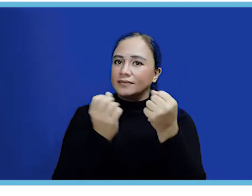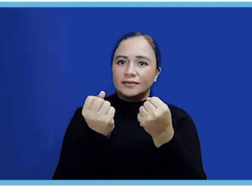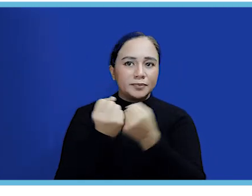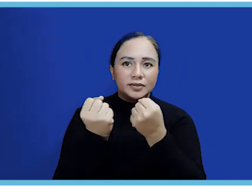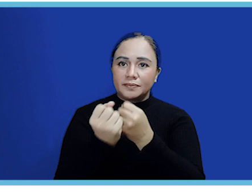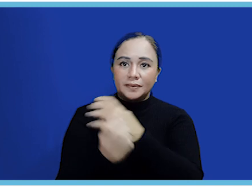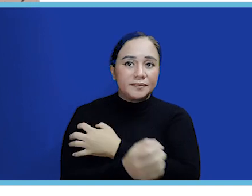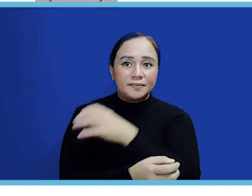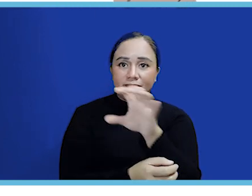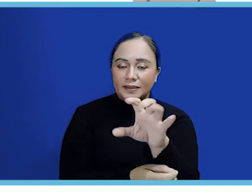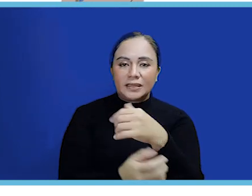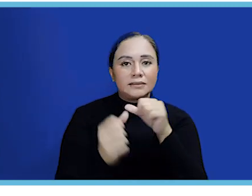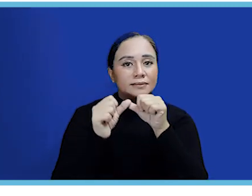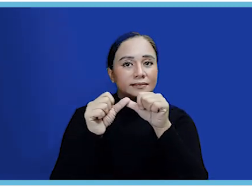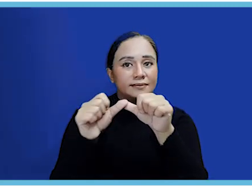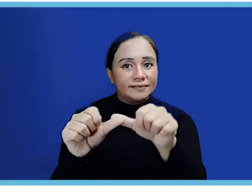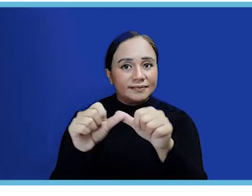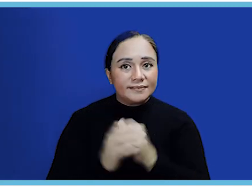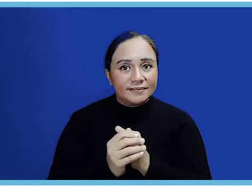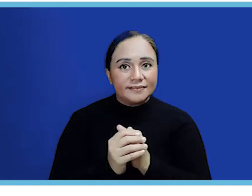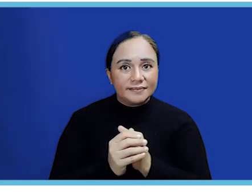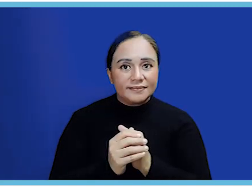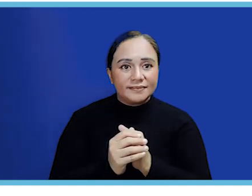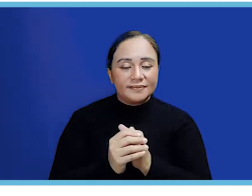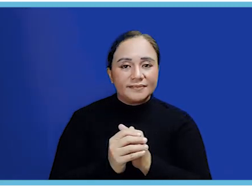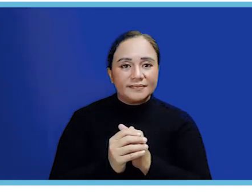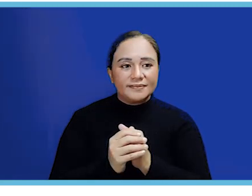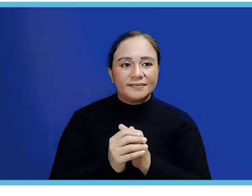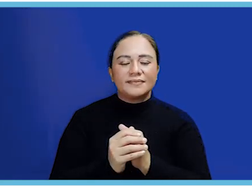not supportive of empowerment and sustainable.